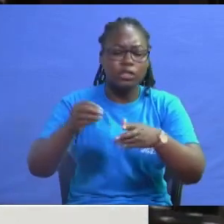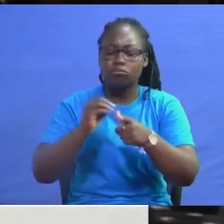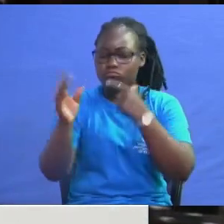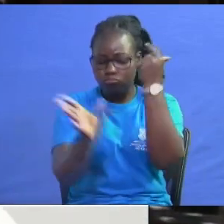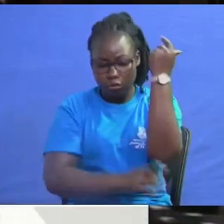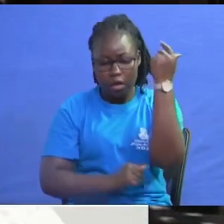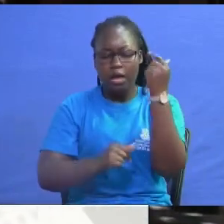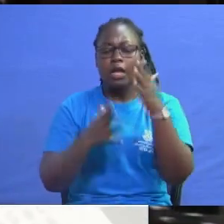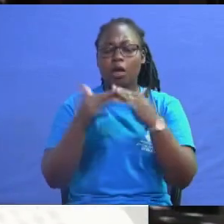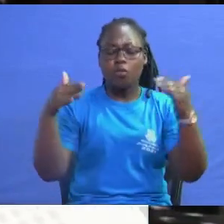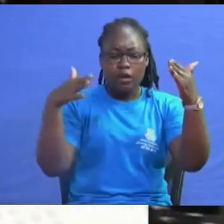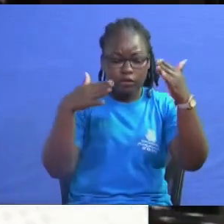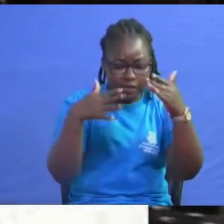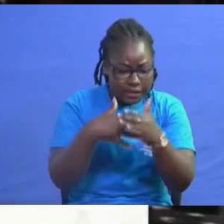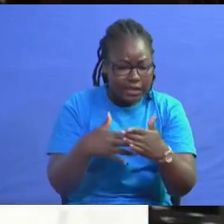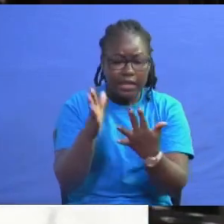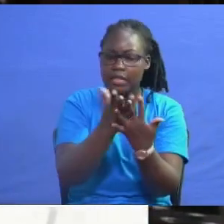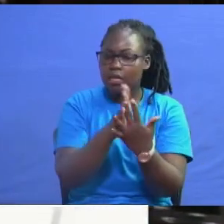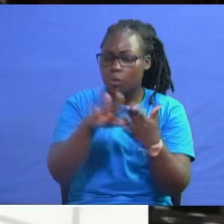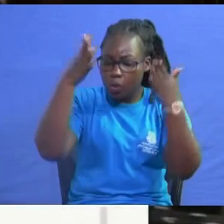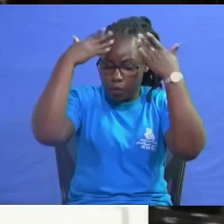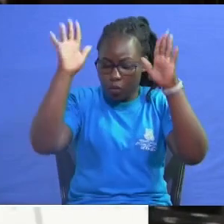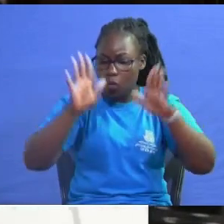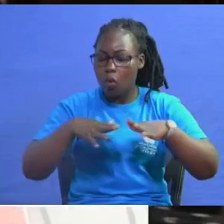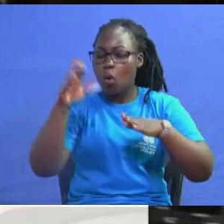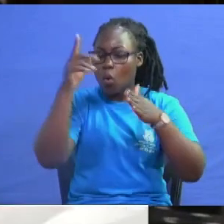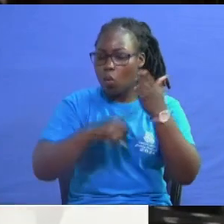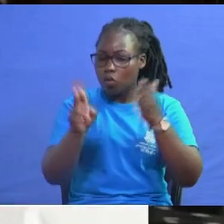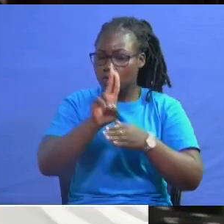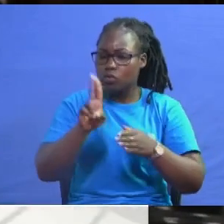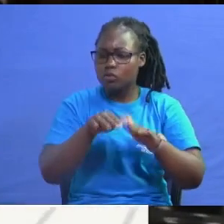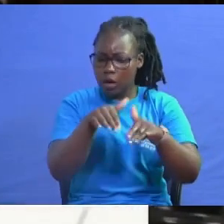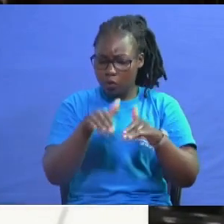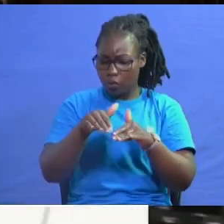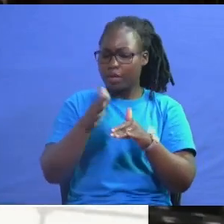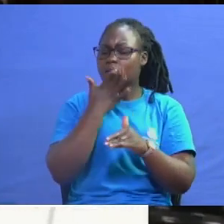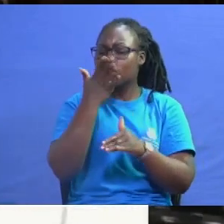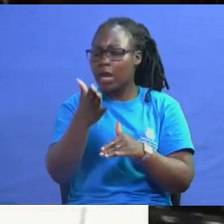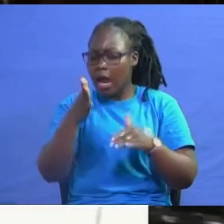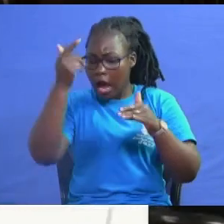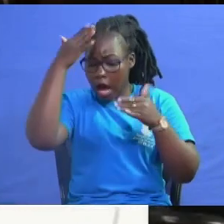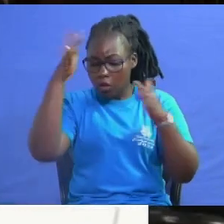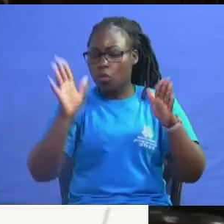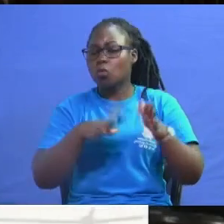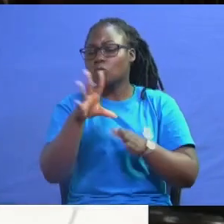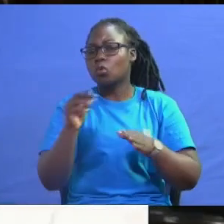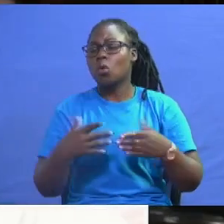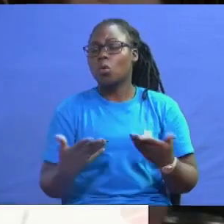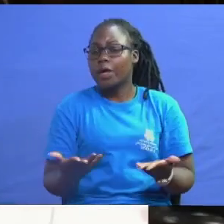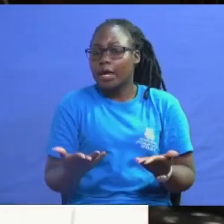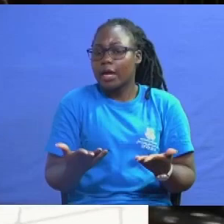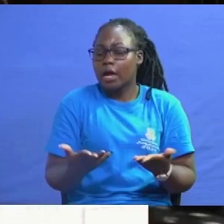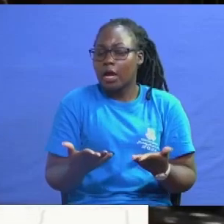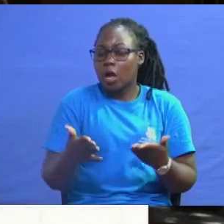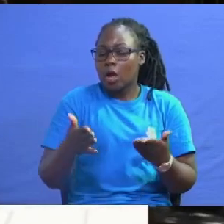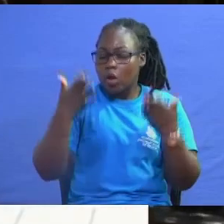Sisi tumekwama katikati, tumeshindwa tutapanda na nini, bado tunangojea majibu, hatujui twende pande gani, hatujui